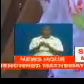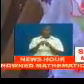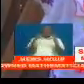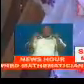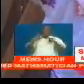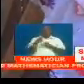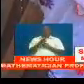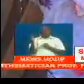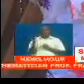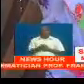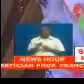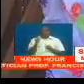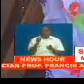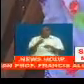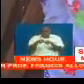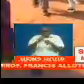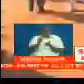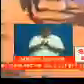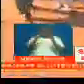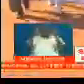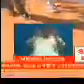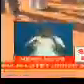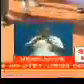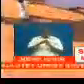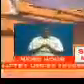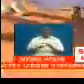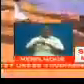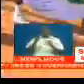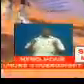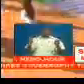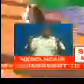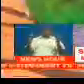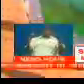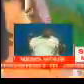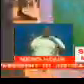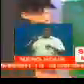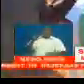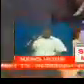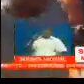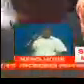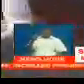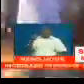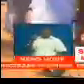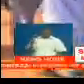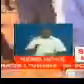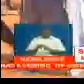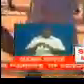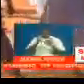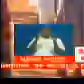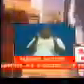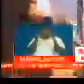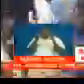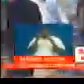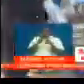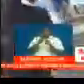head, neck and part of the chest. It is based on this that the Muslims embarked on a peaceful demonstration in the Sekondi-Takoradi metropolis to